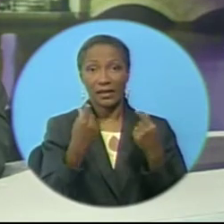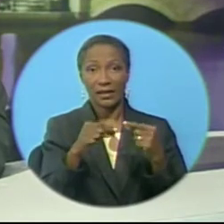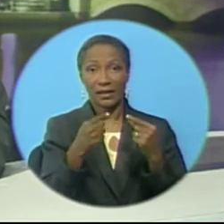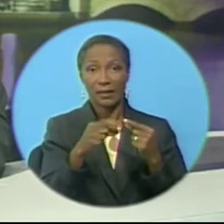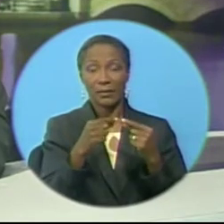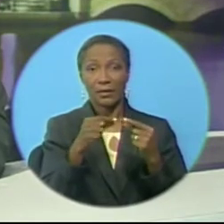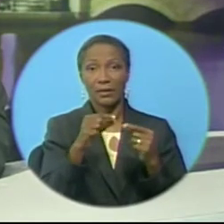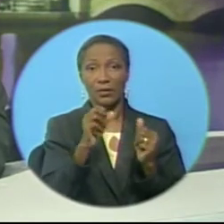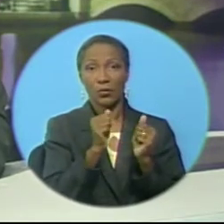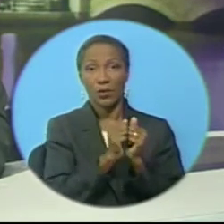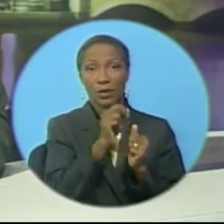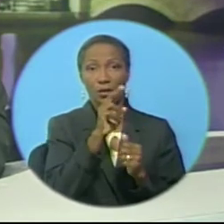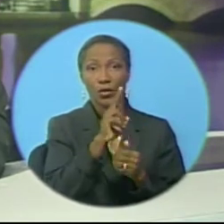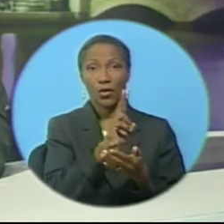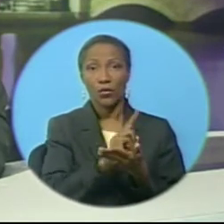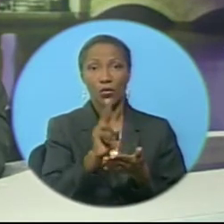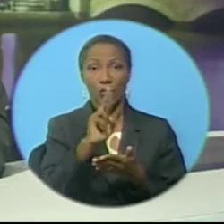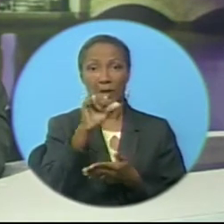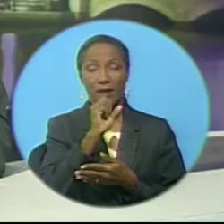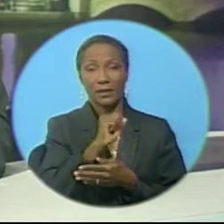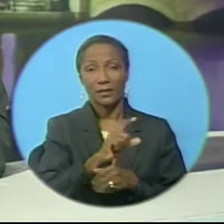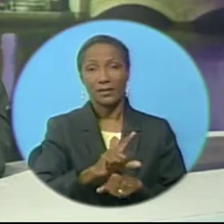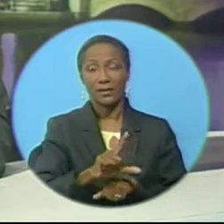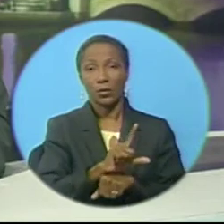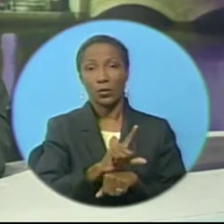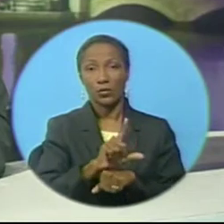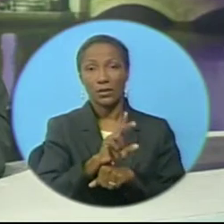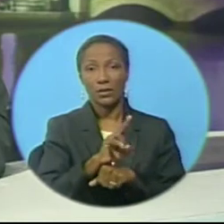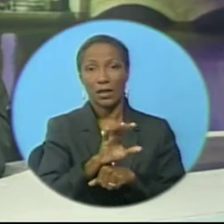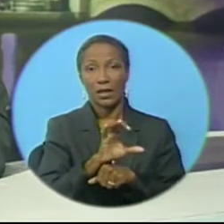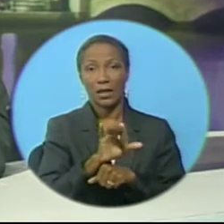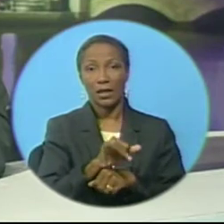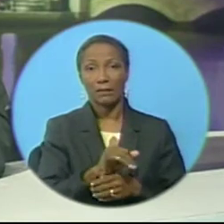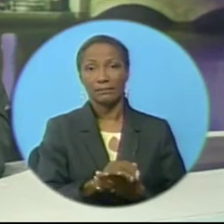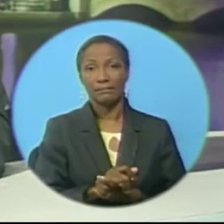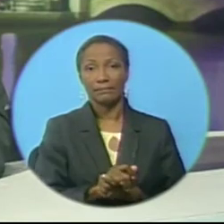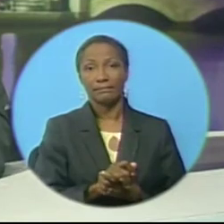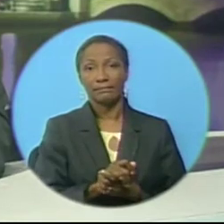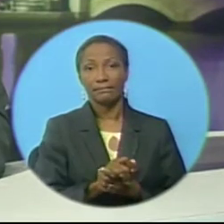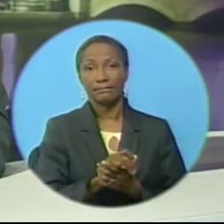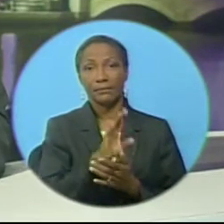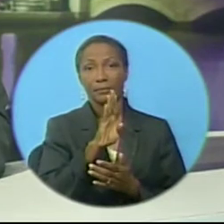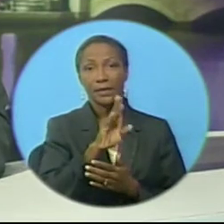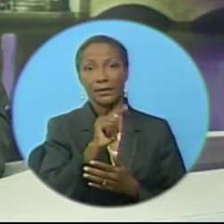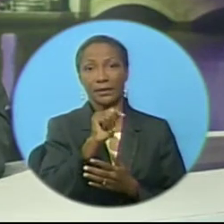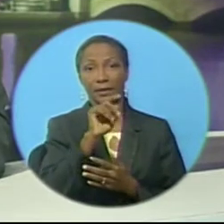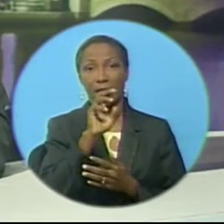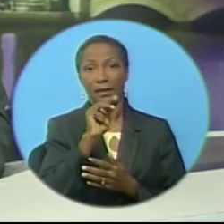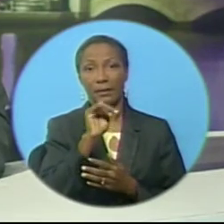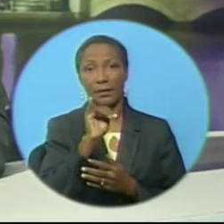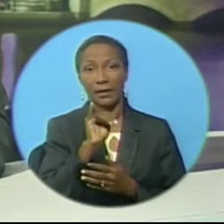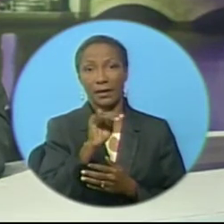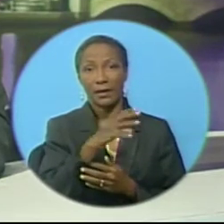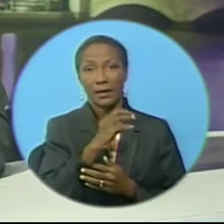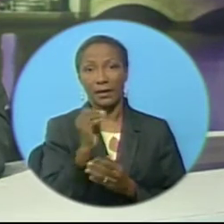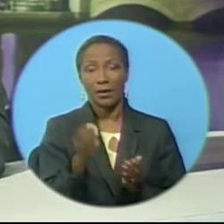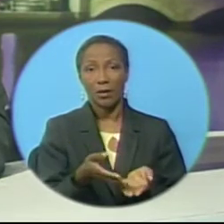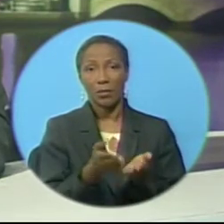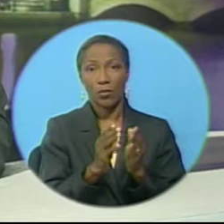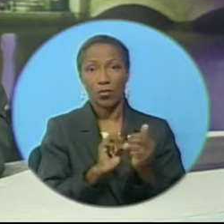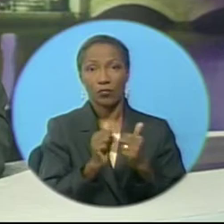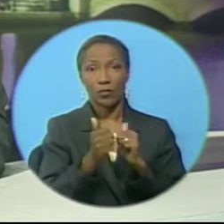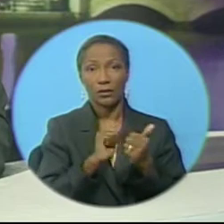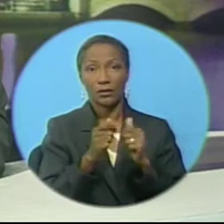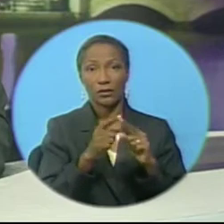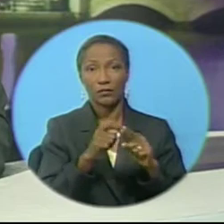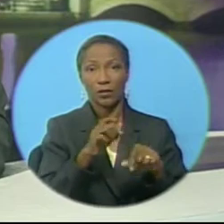Blackbirds and the St. Lucie Pirates. Well, the Barbados Tourism Marketing Inc. and boat racers from out of